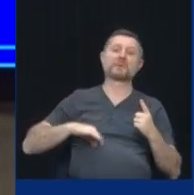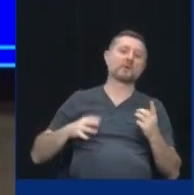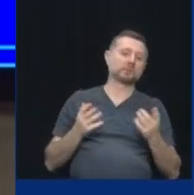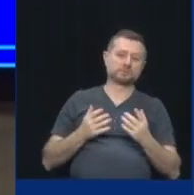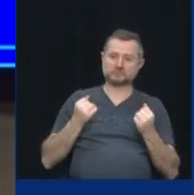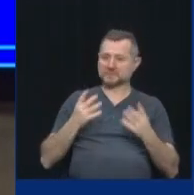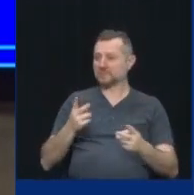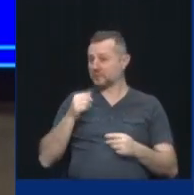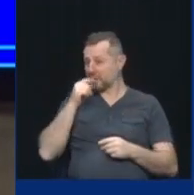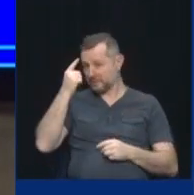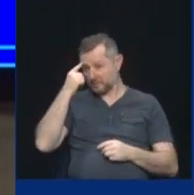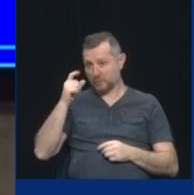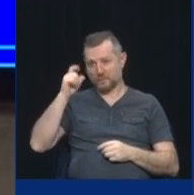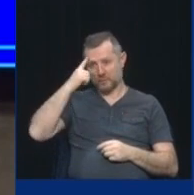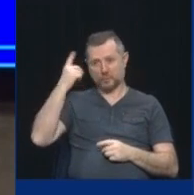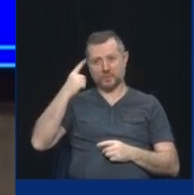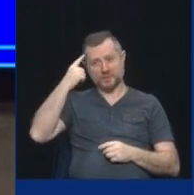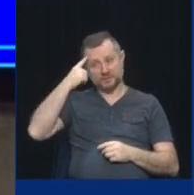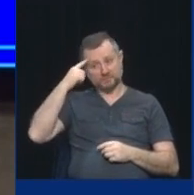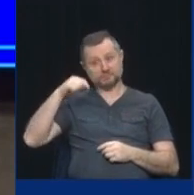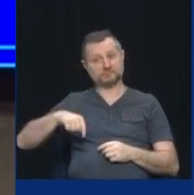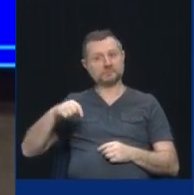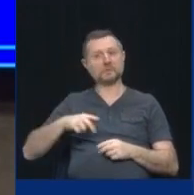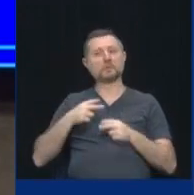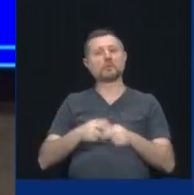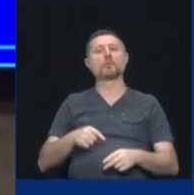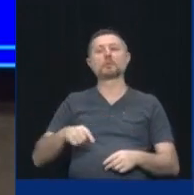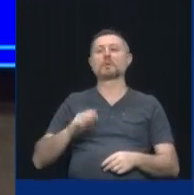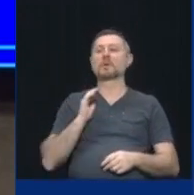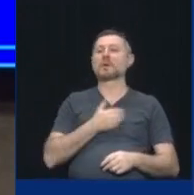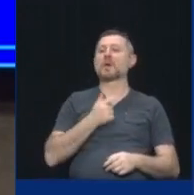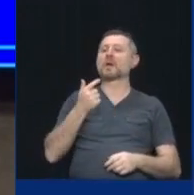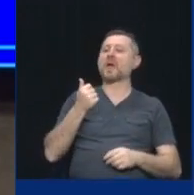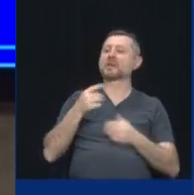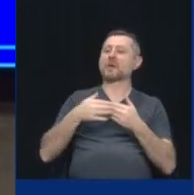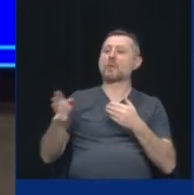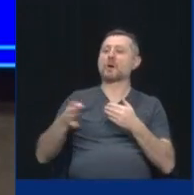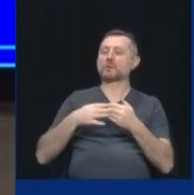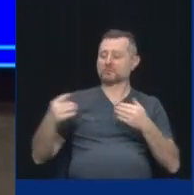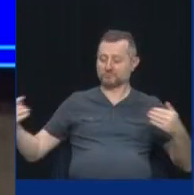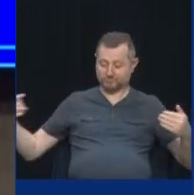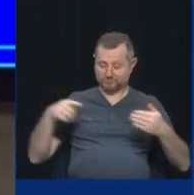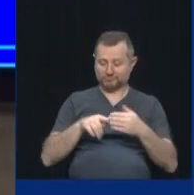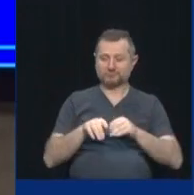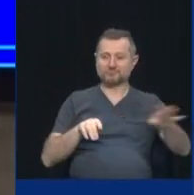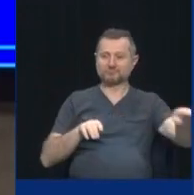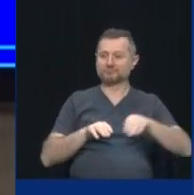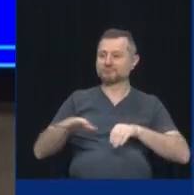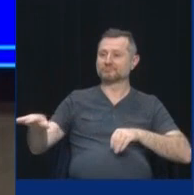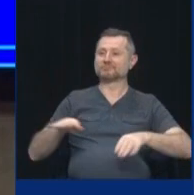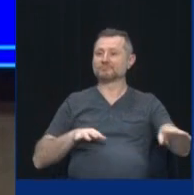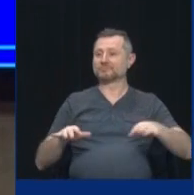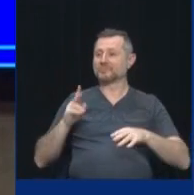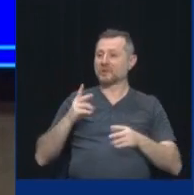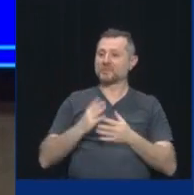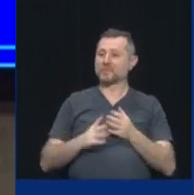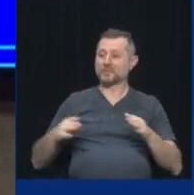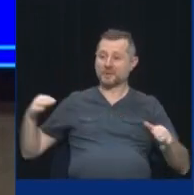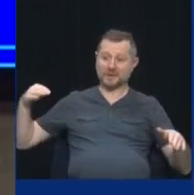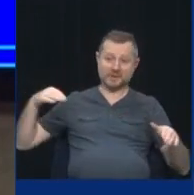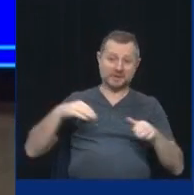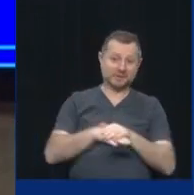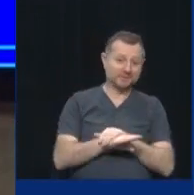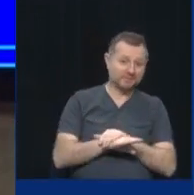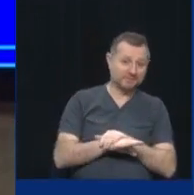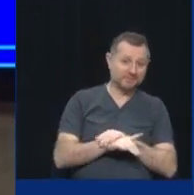does, is this is our gateway. This is, people talk about having a second way to get on and off Manhattan Island across the Hudson